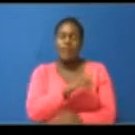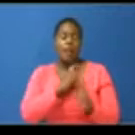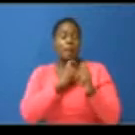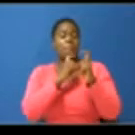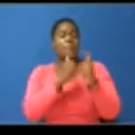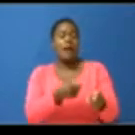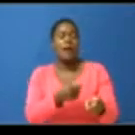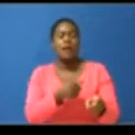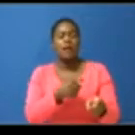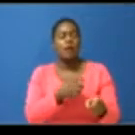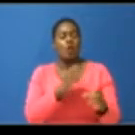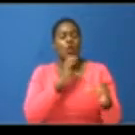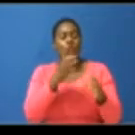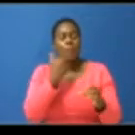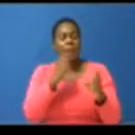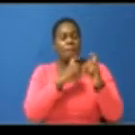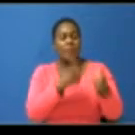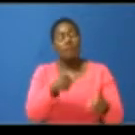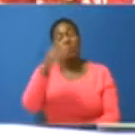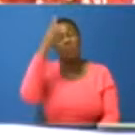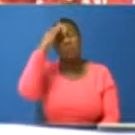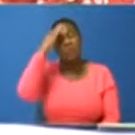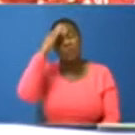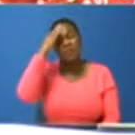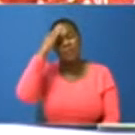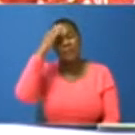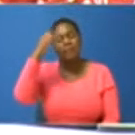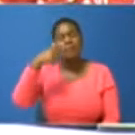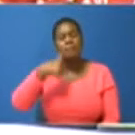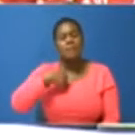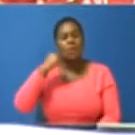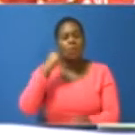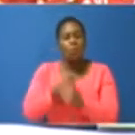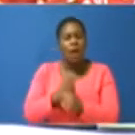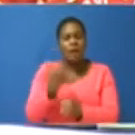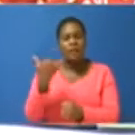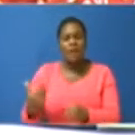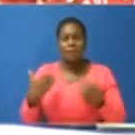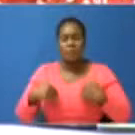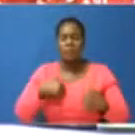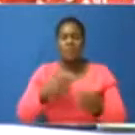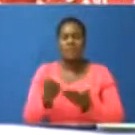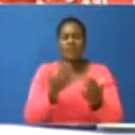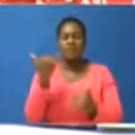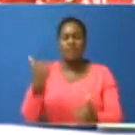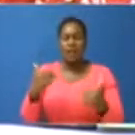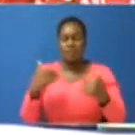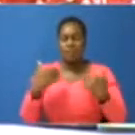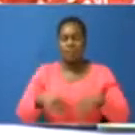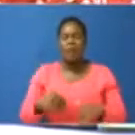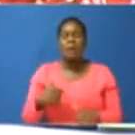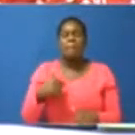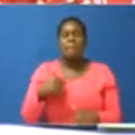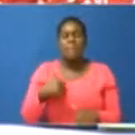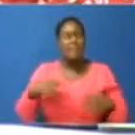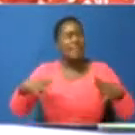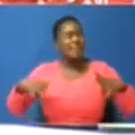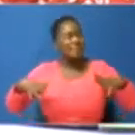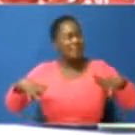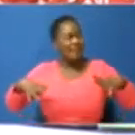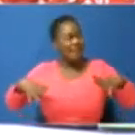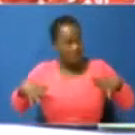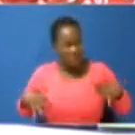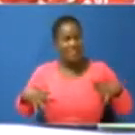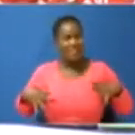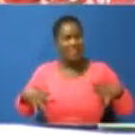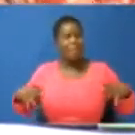the first debate who do you give it to you know what i work for young people i serve young people this evening i am so proud